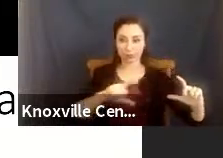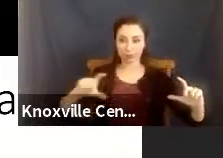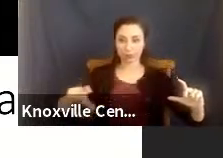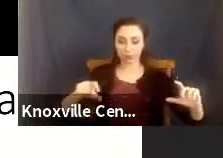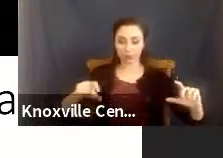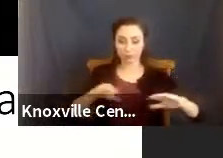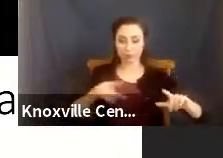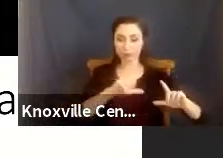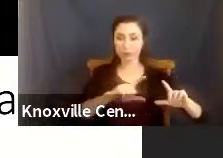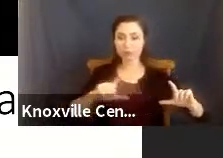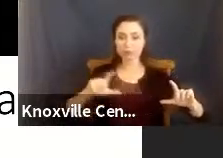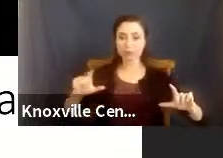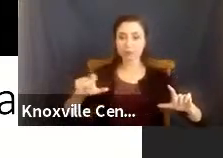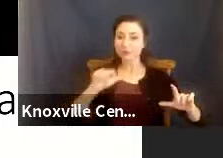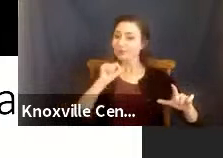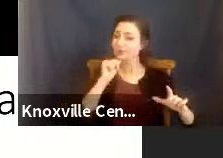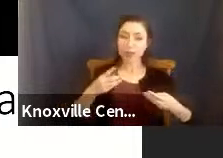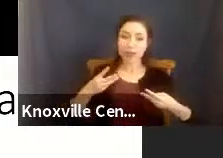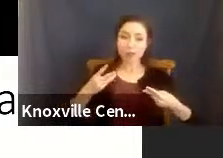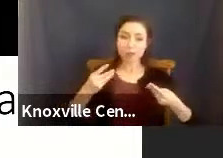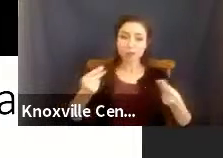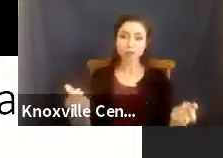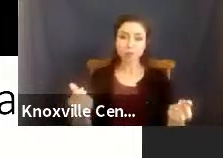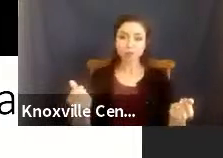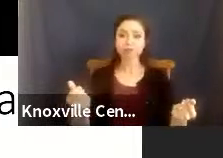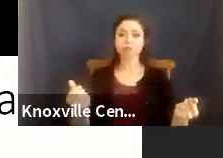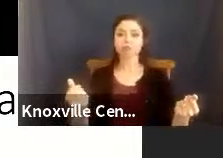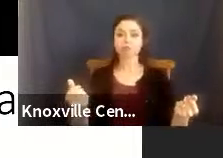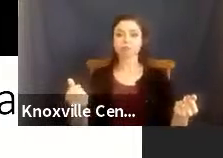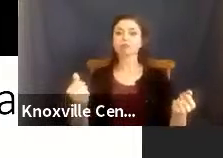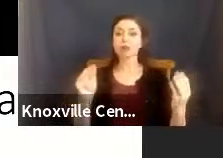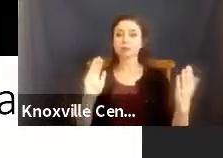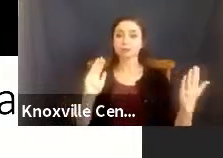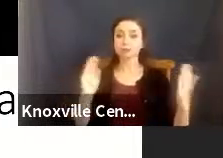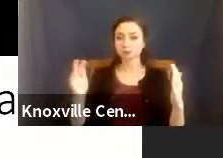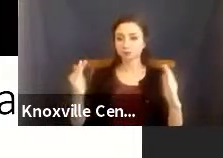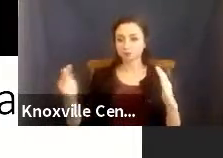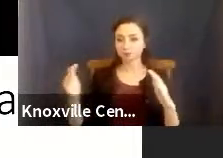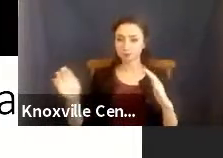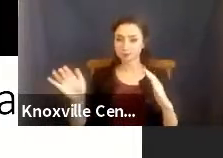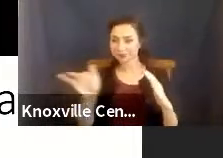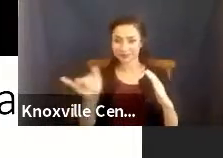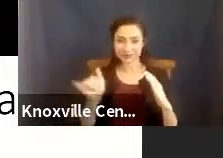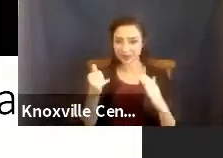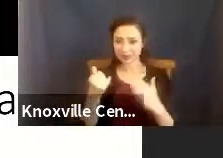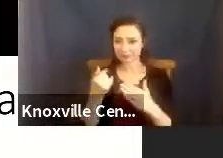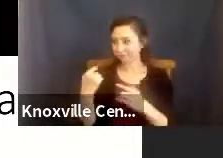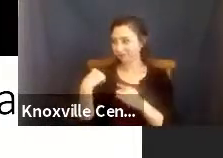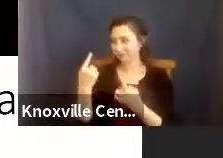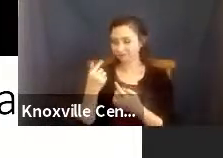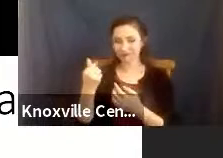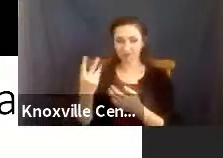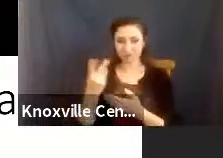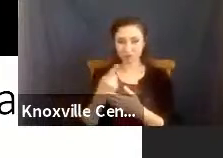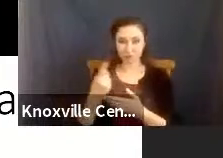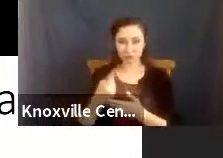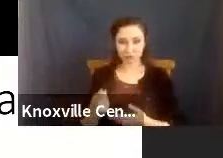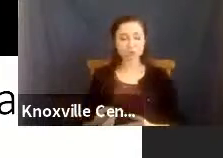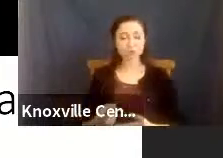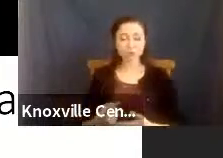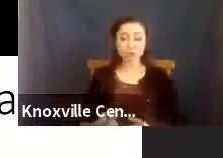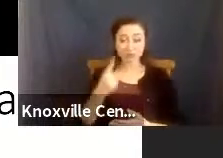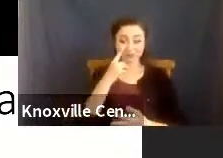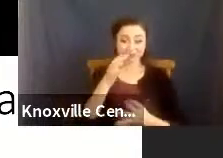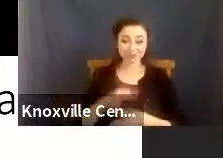gone away. It's actually pretty comparable to what it's been over the last several weeks. I think that the key